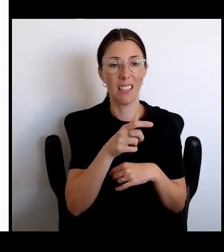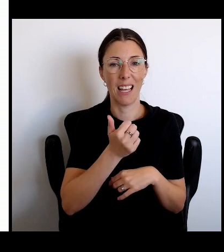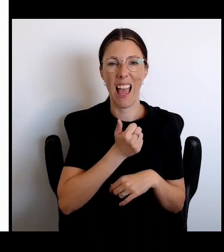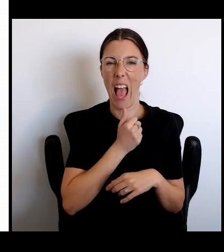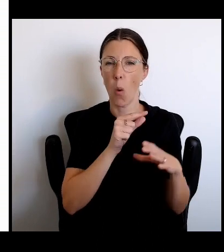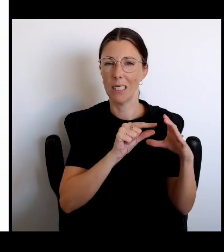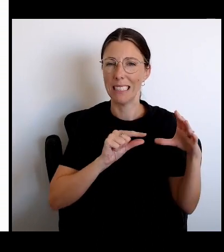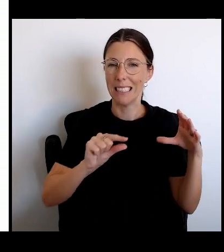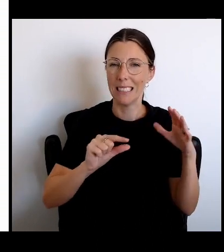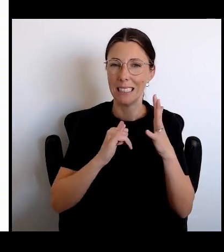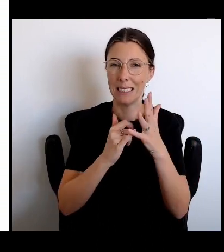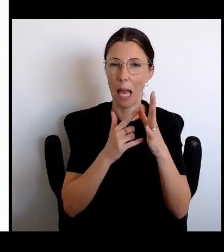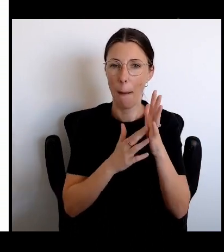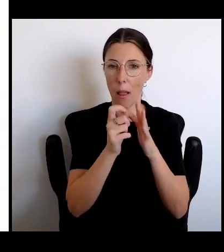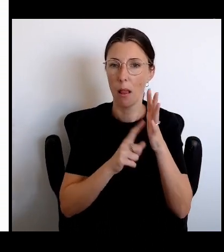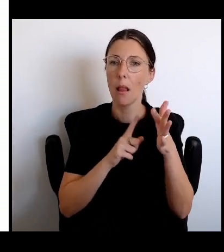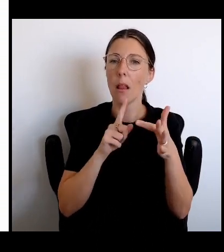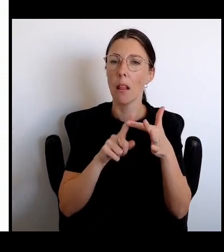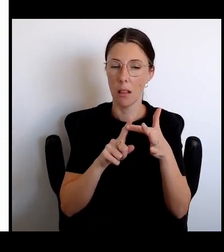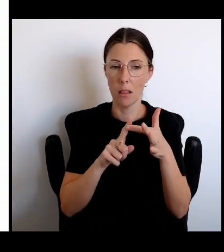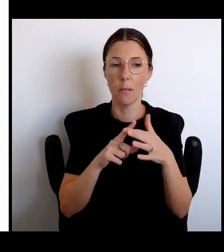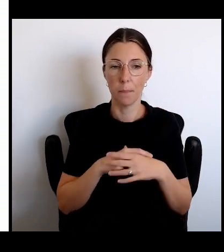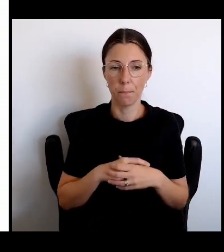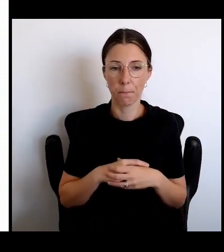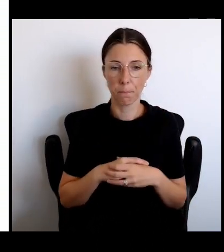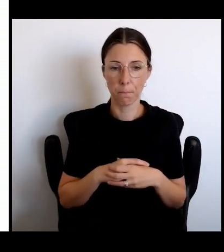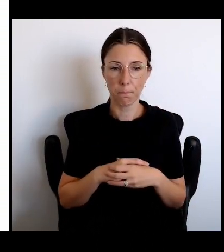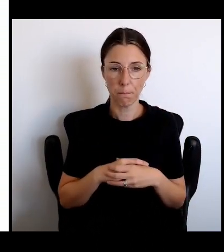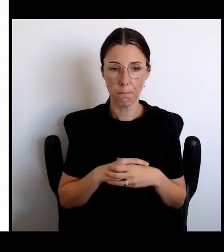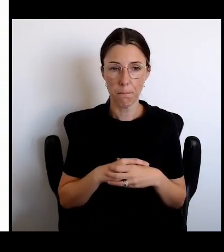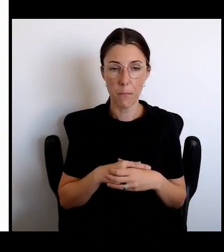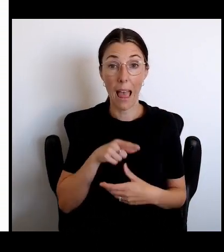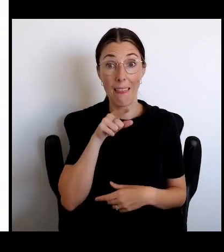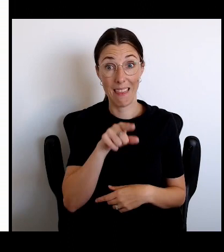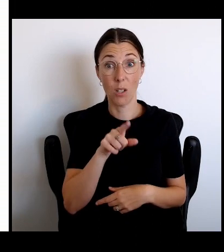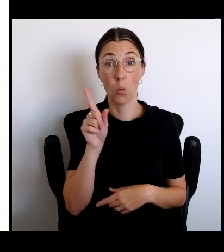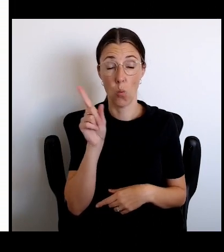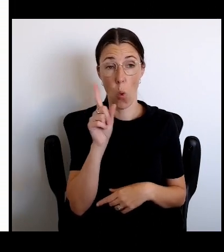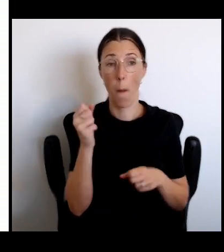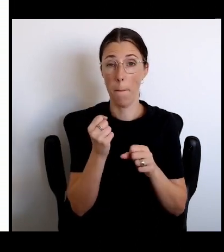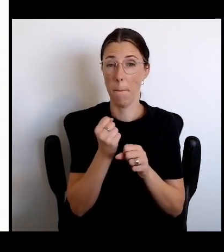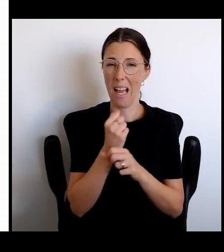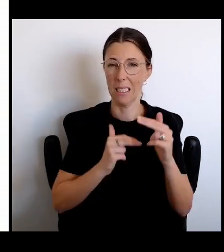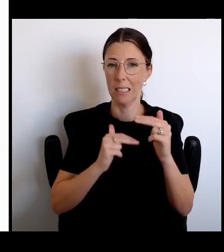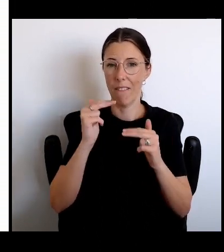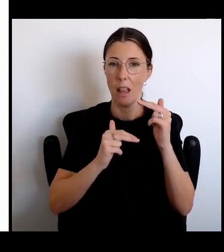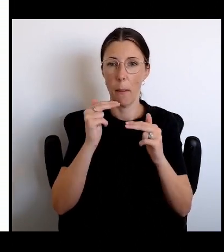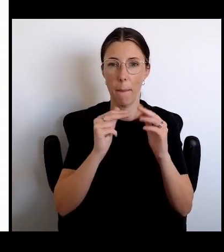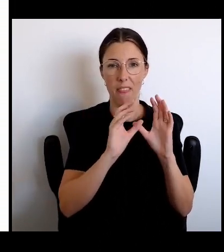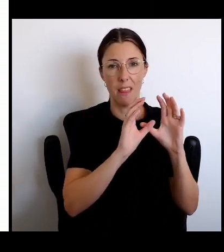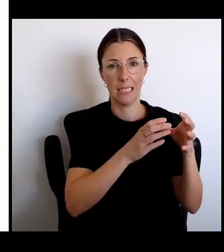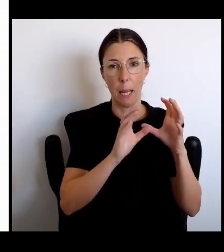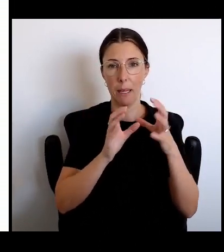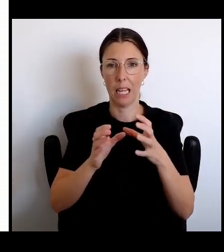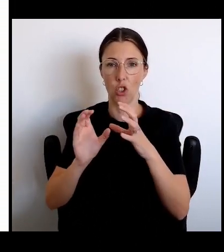with respect to vaping behaviour. And that's what has led to the development of the segmentation